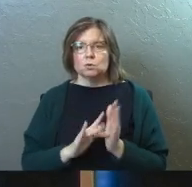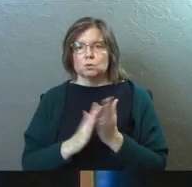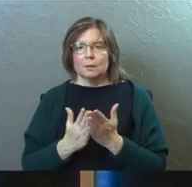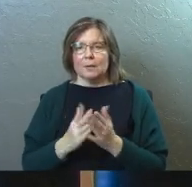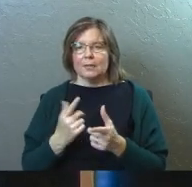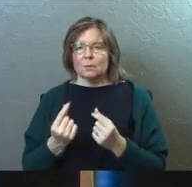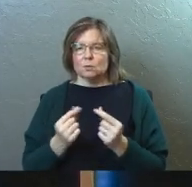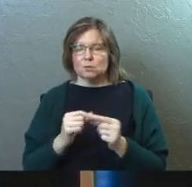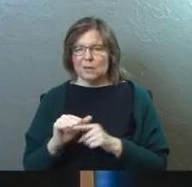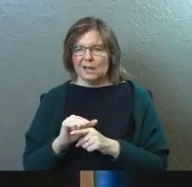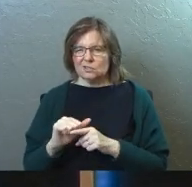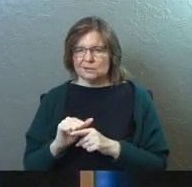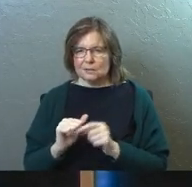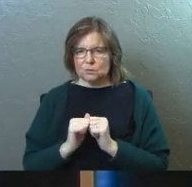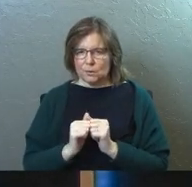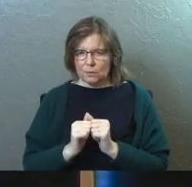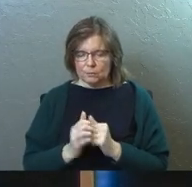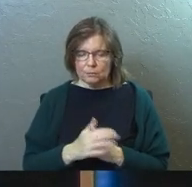an exercise together.